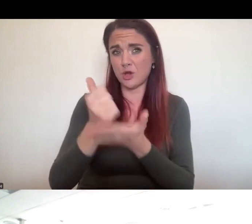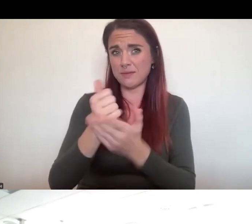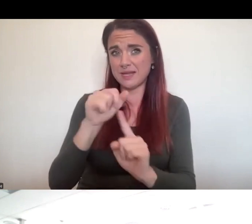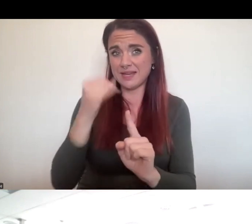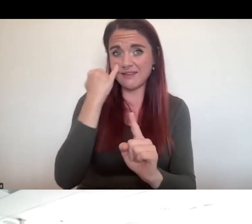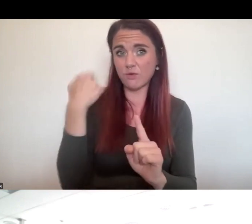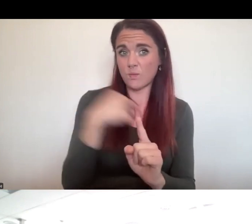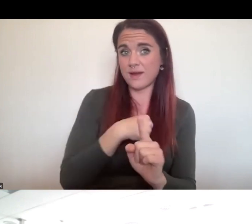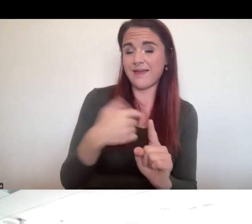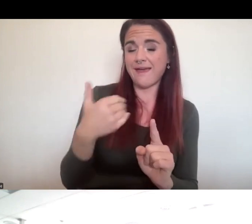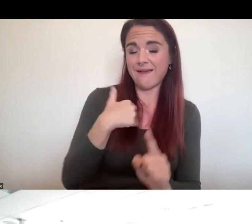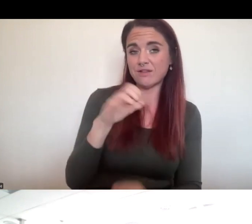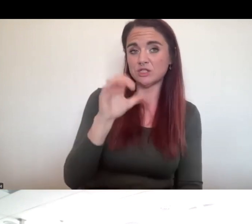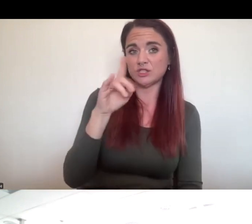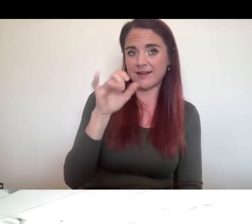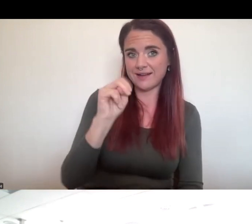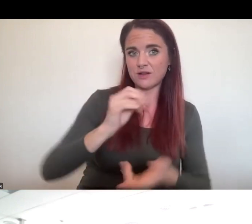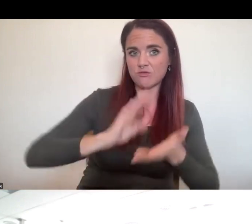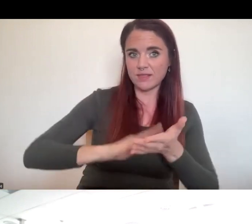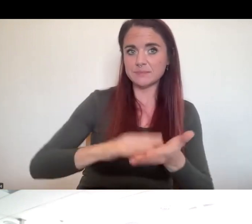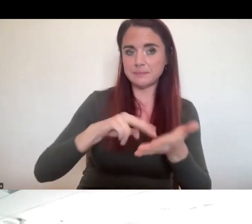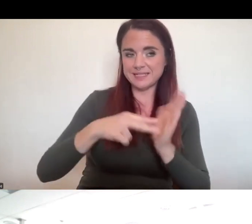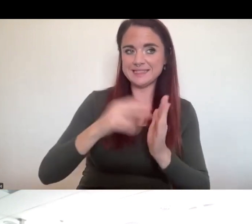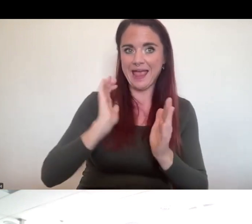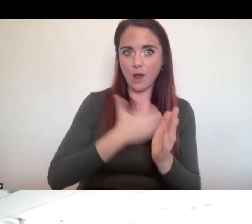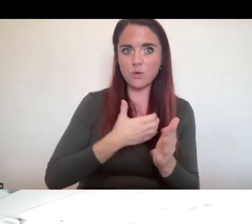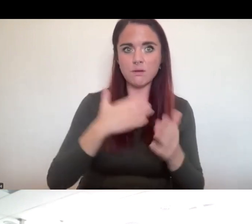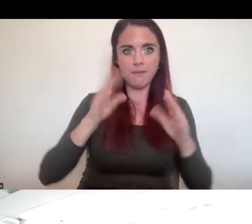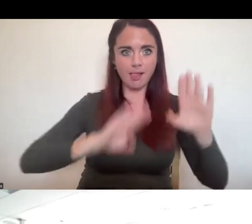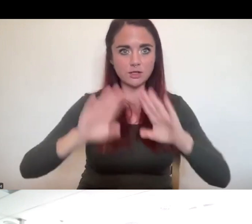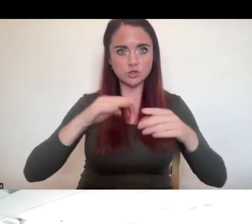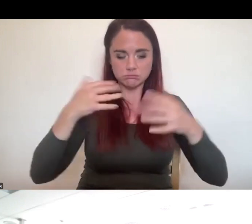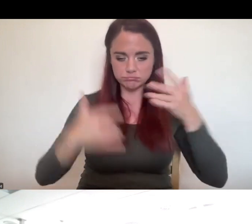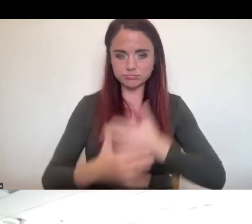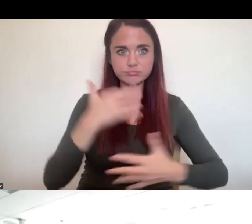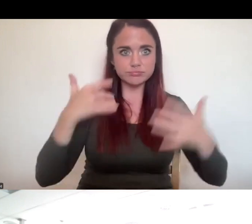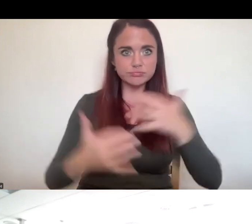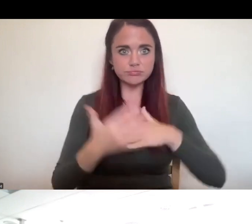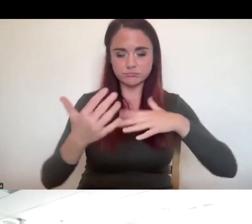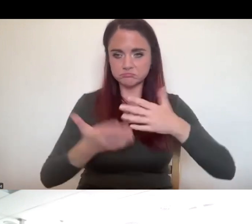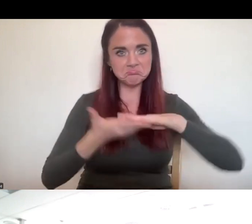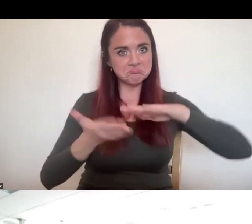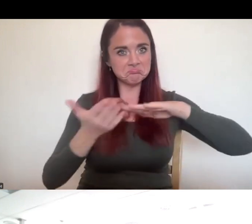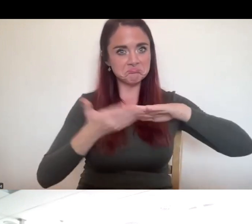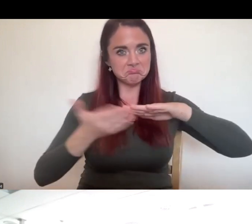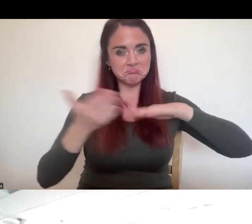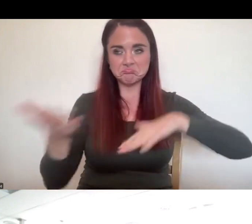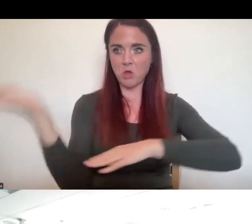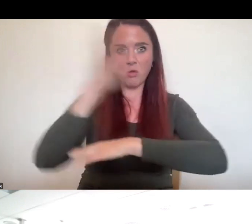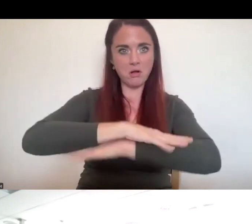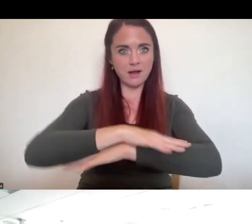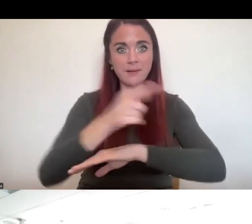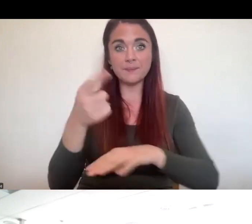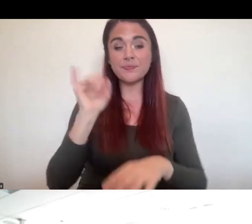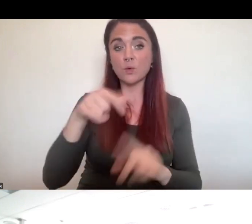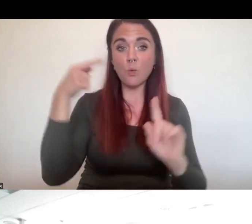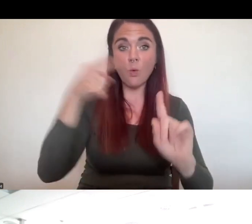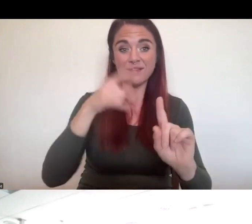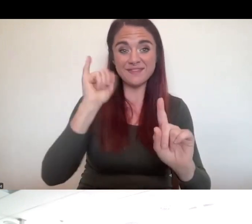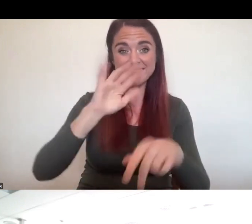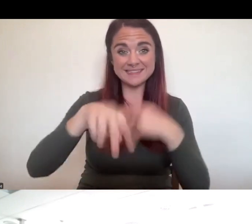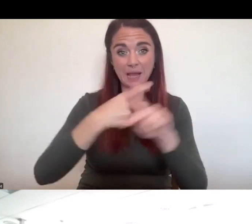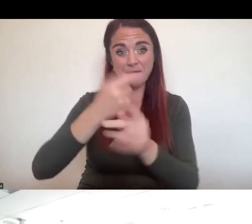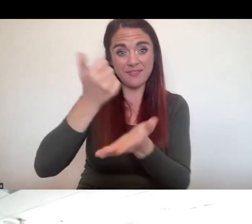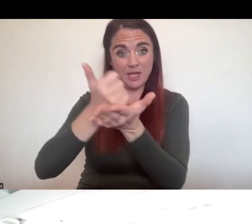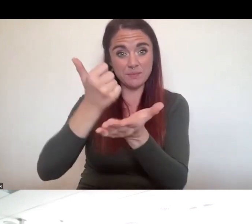our biological functions are like oscillating throughout the day. So the the goal of chronotherapy is that